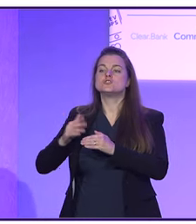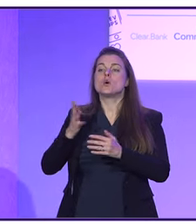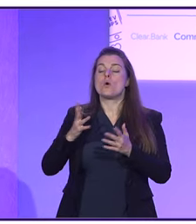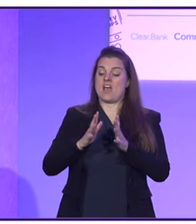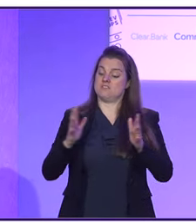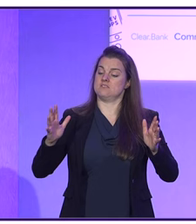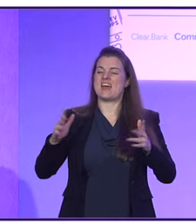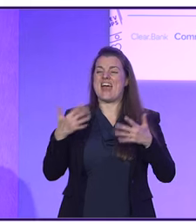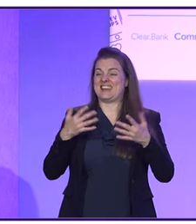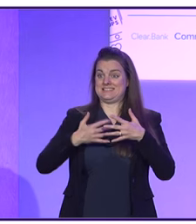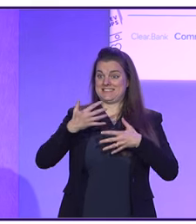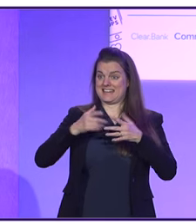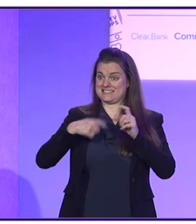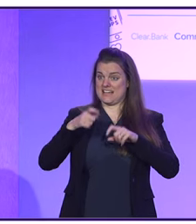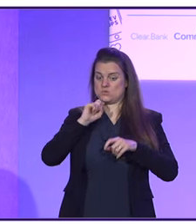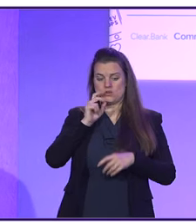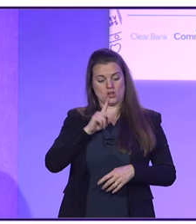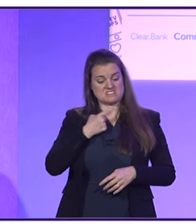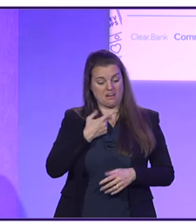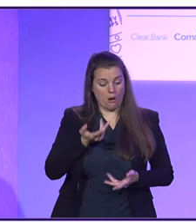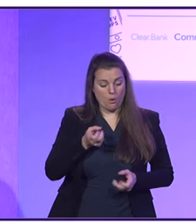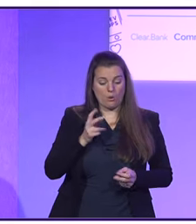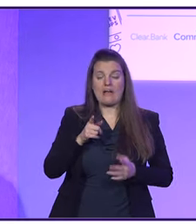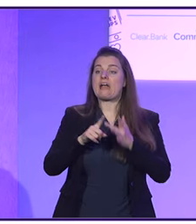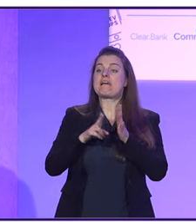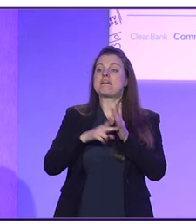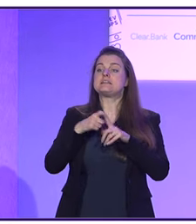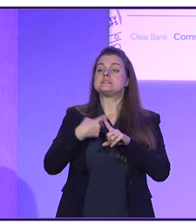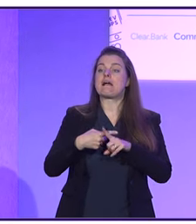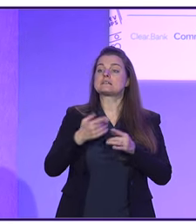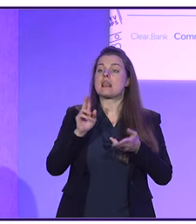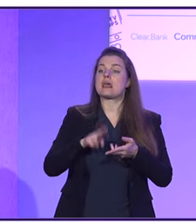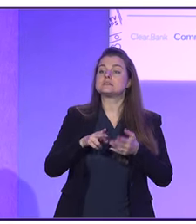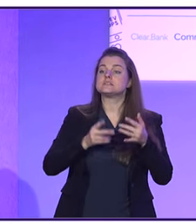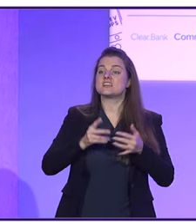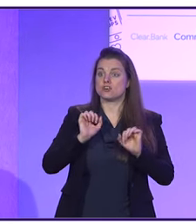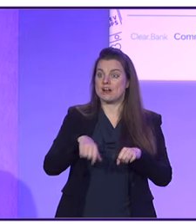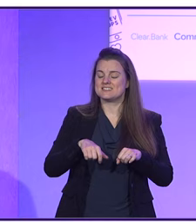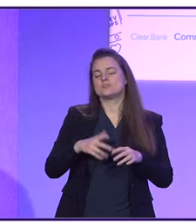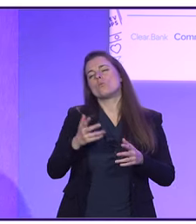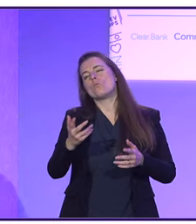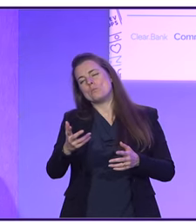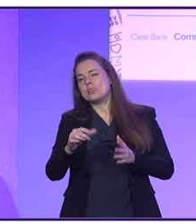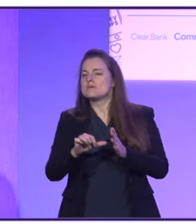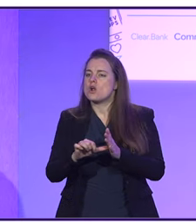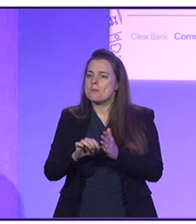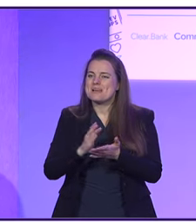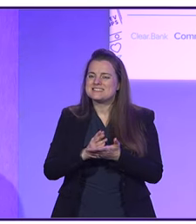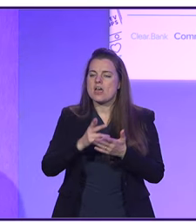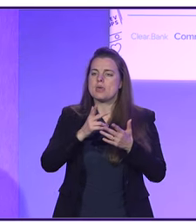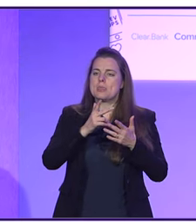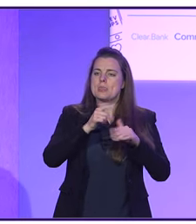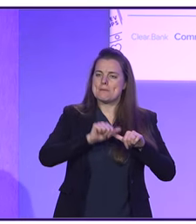would look at that and go, well, it's really clear what we have to do. We have to just index less data, you know? But these are just what we've got. The problem we've got is these patterns